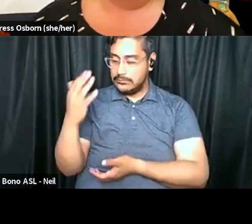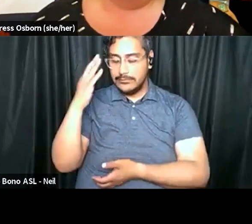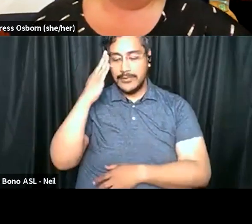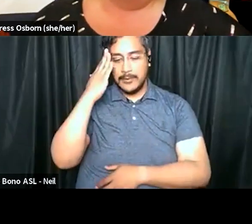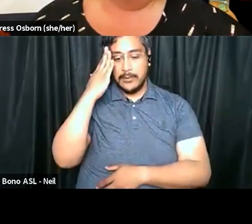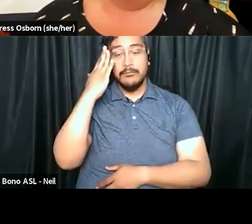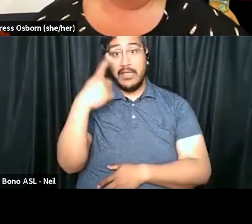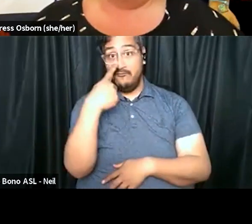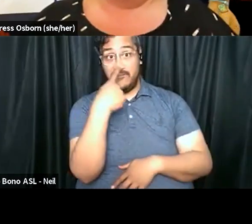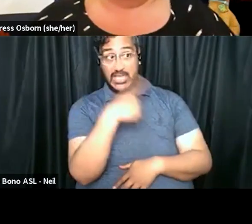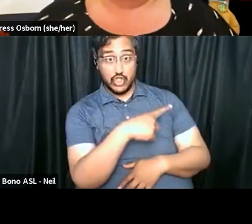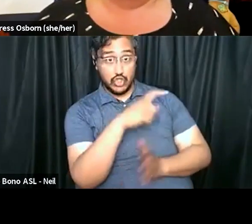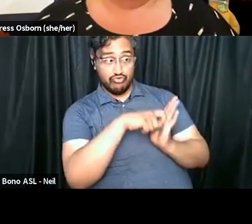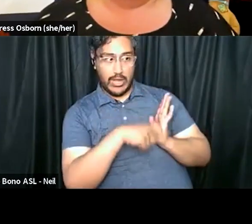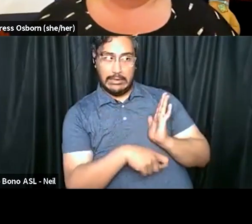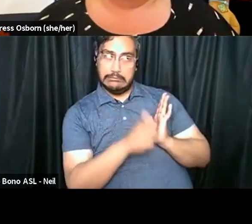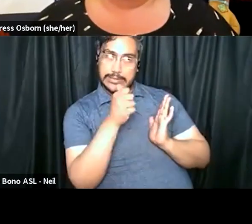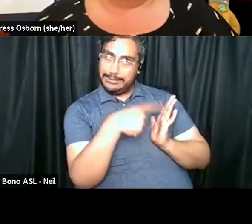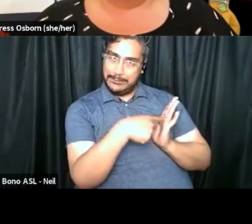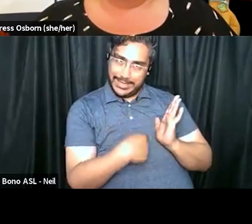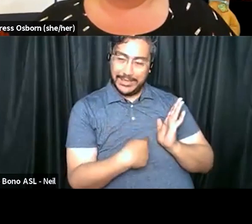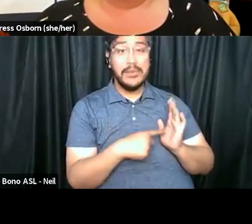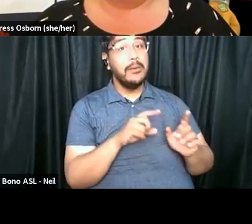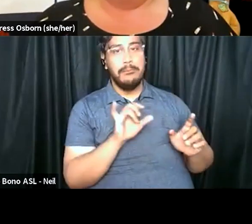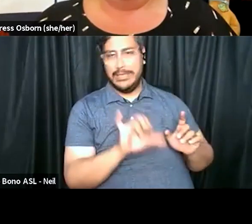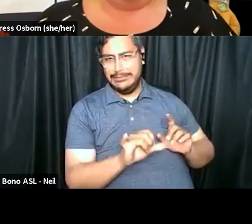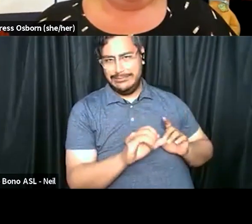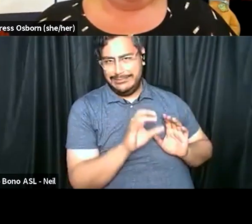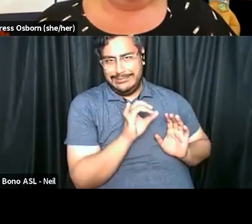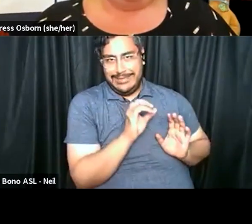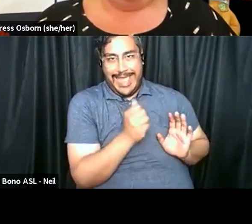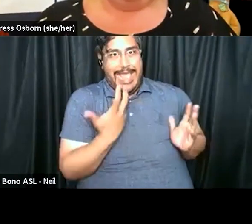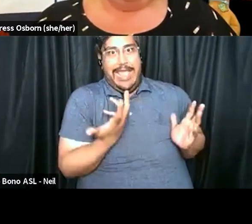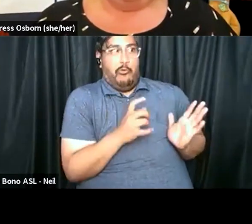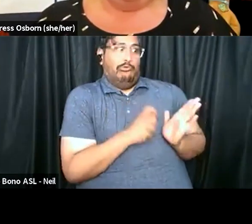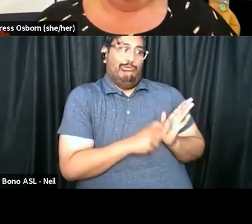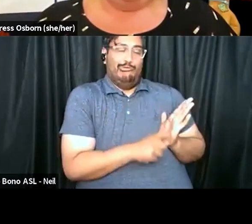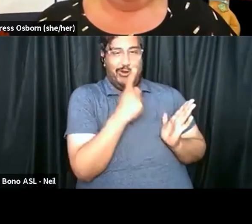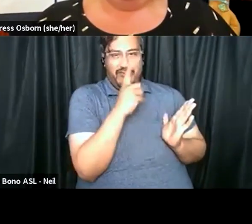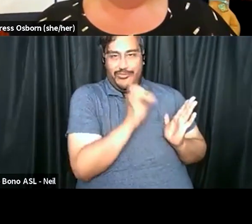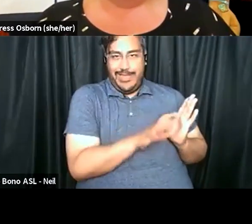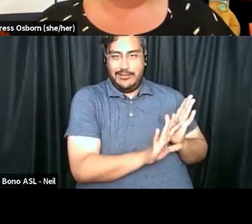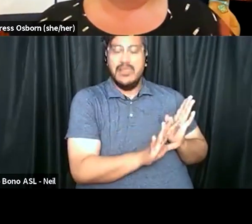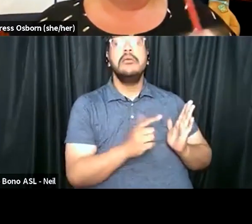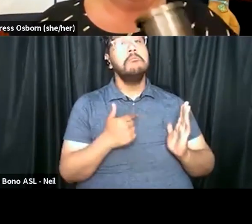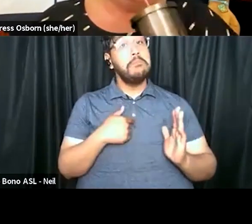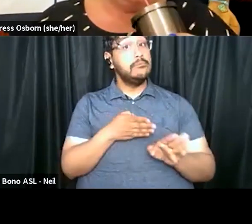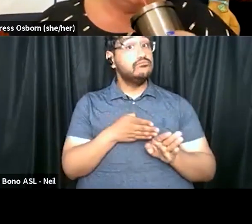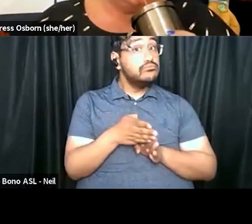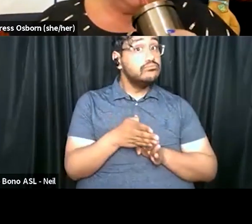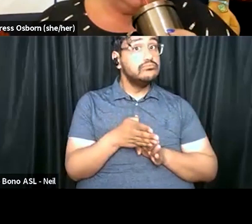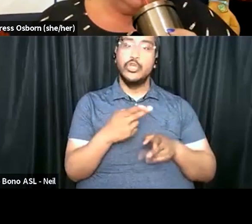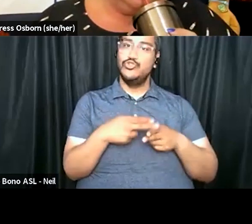fiction does not, but that is not why we write fiction. I am primarily a short story writer. I love